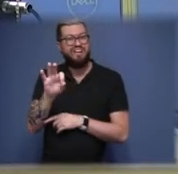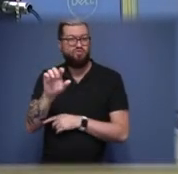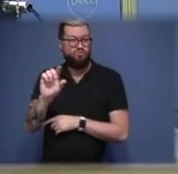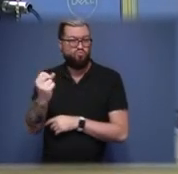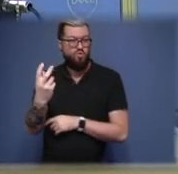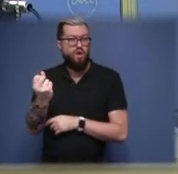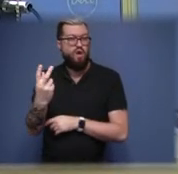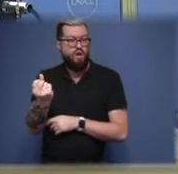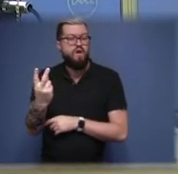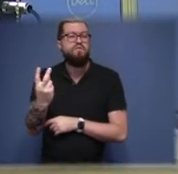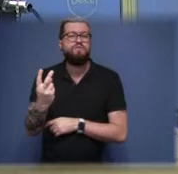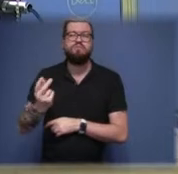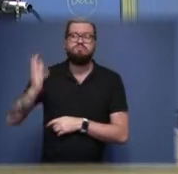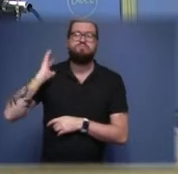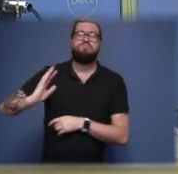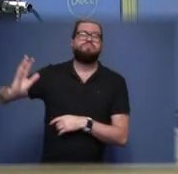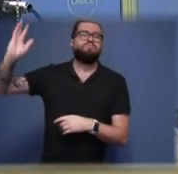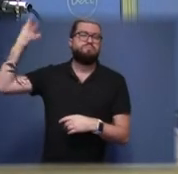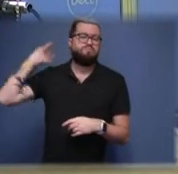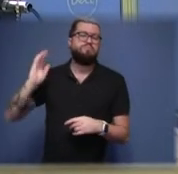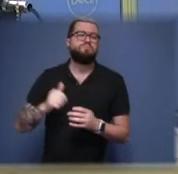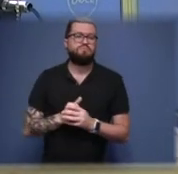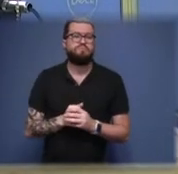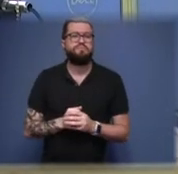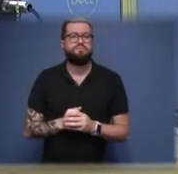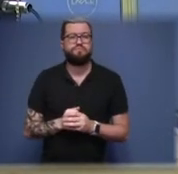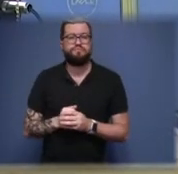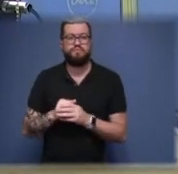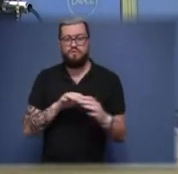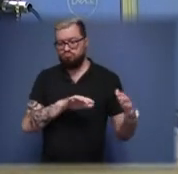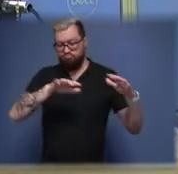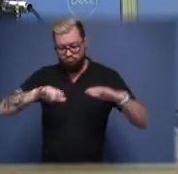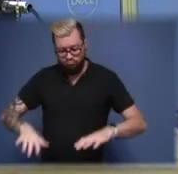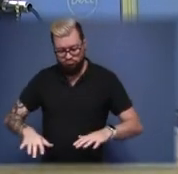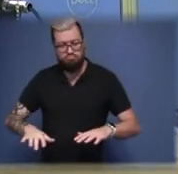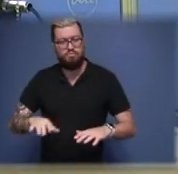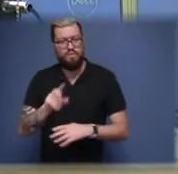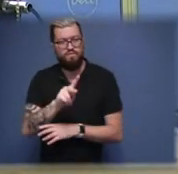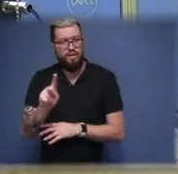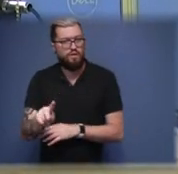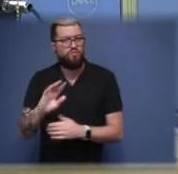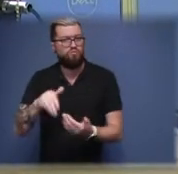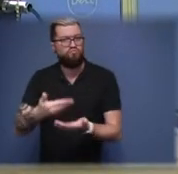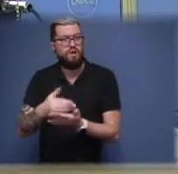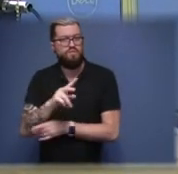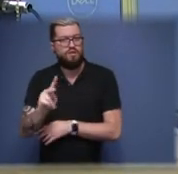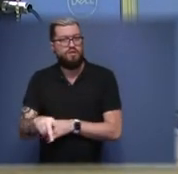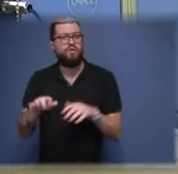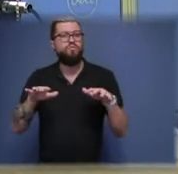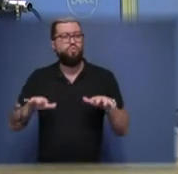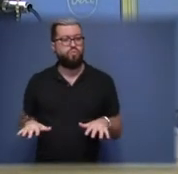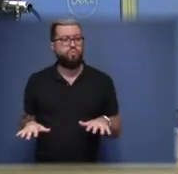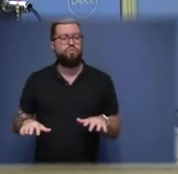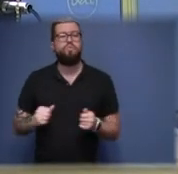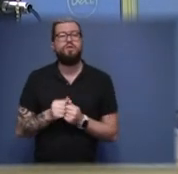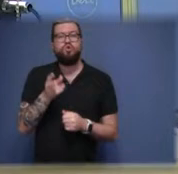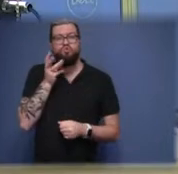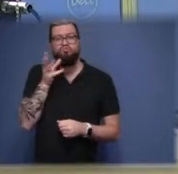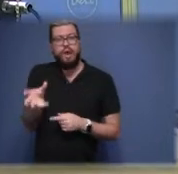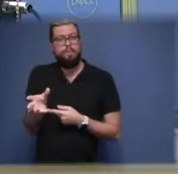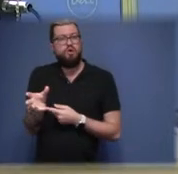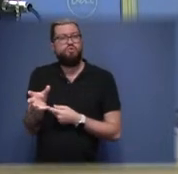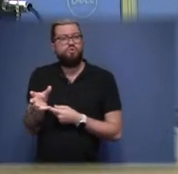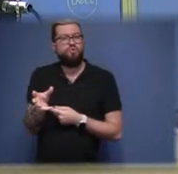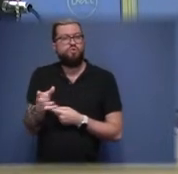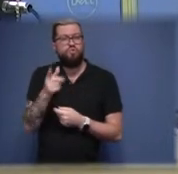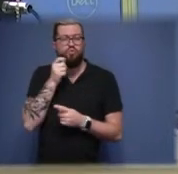1912, landed in Philadelphia, settled there. My grandmother,